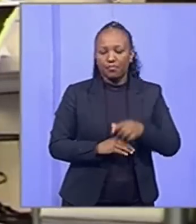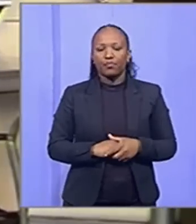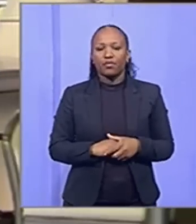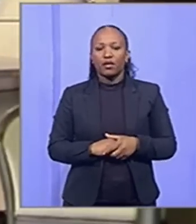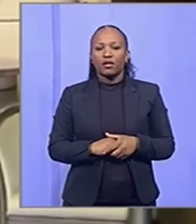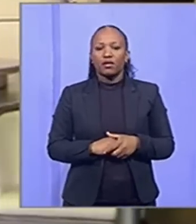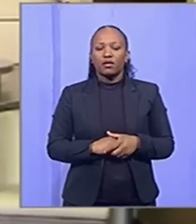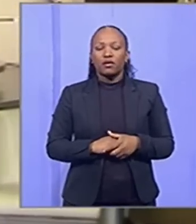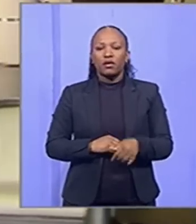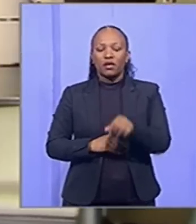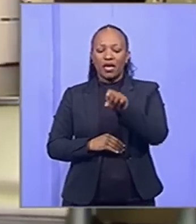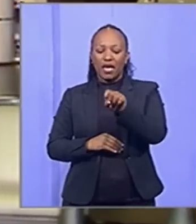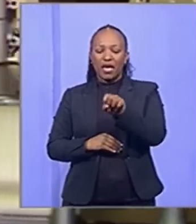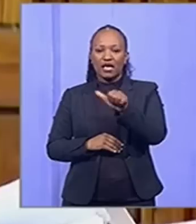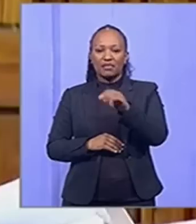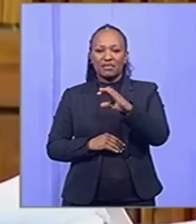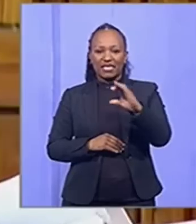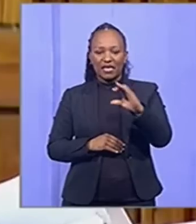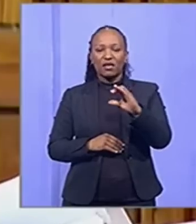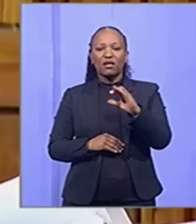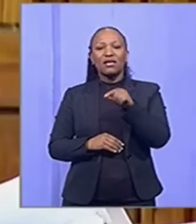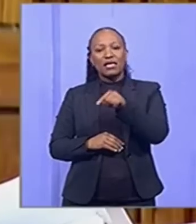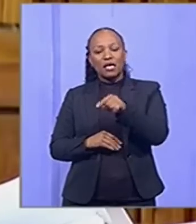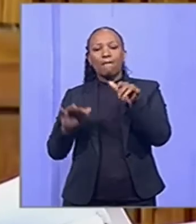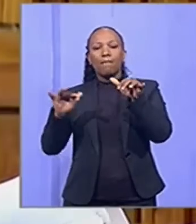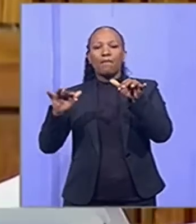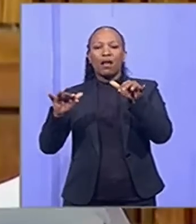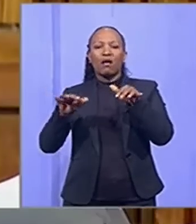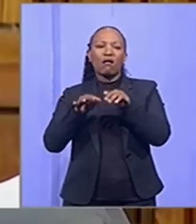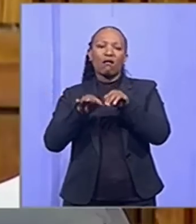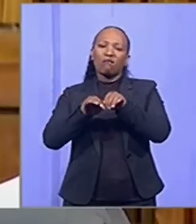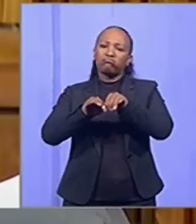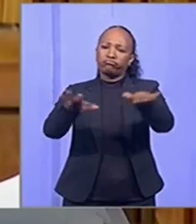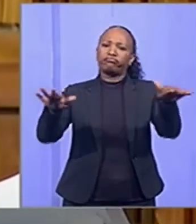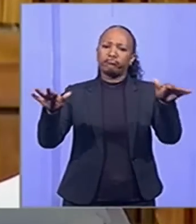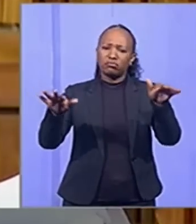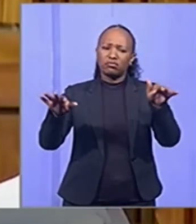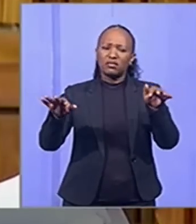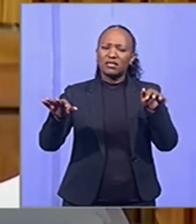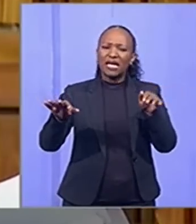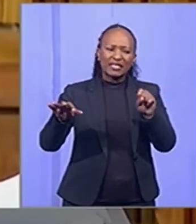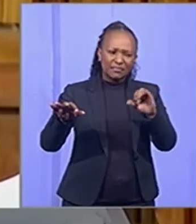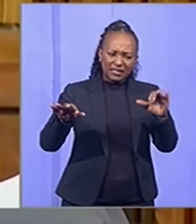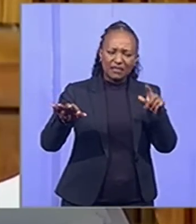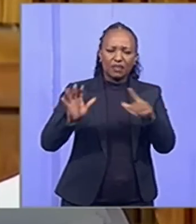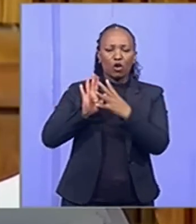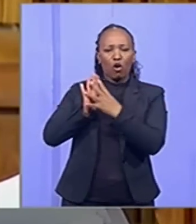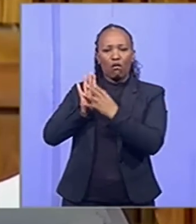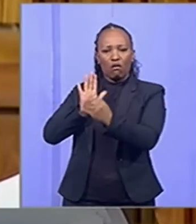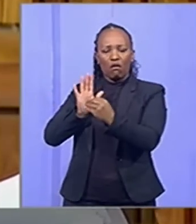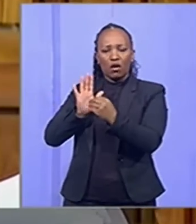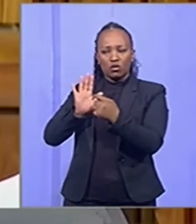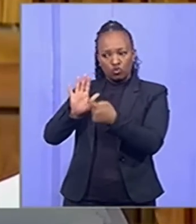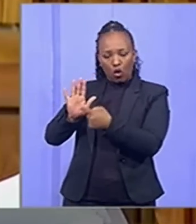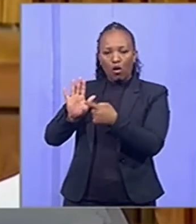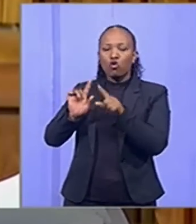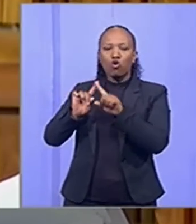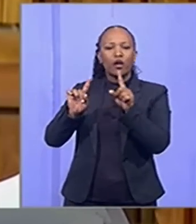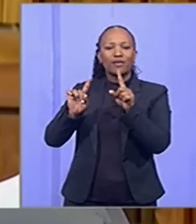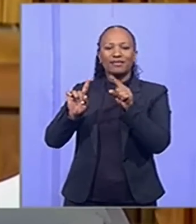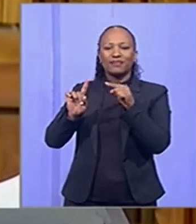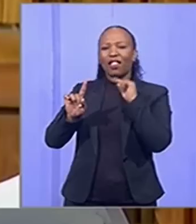SABC, is a public broadcaster, should then be the mouthpiece that mimics that deception